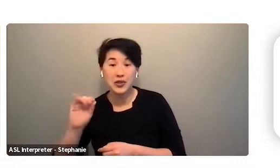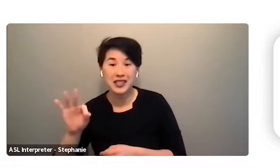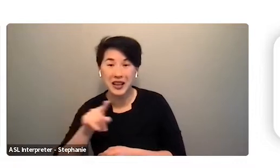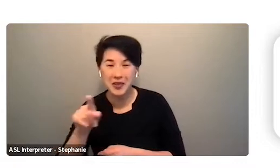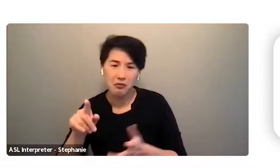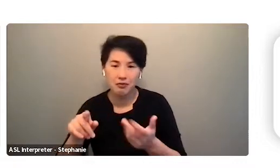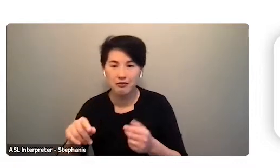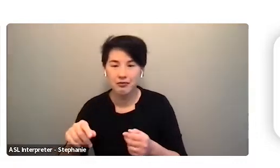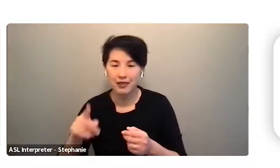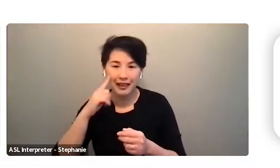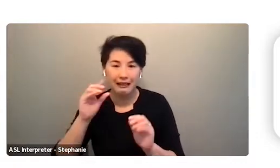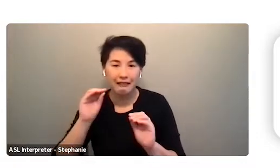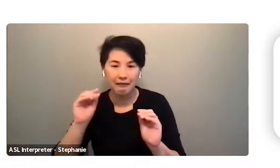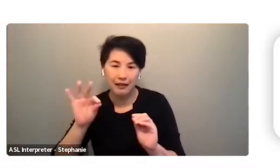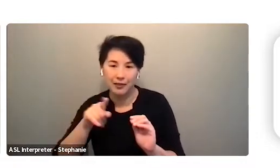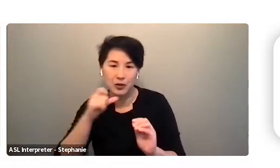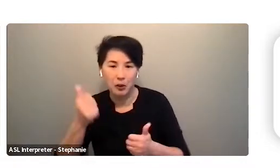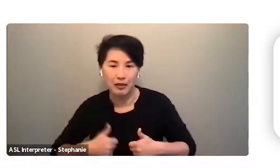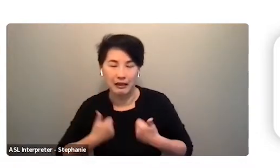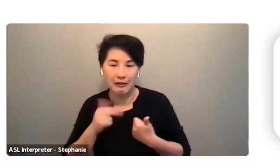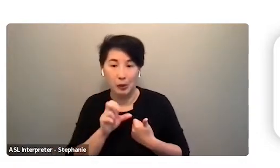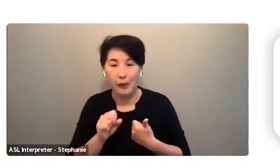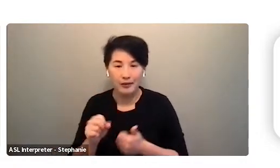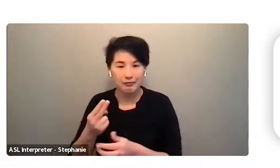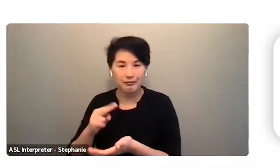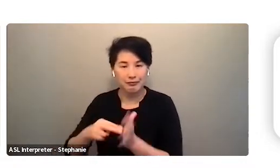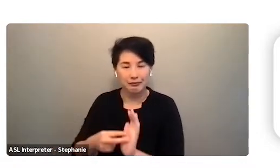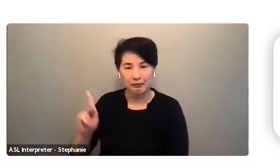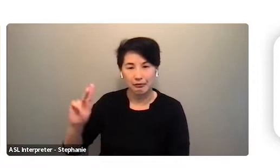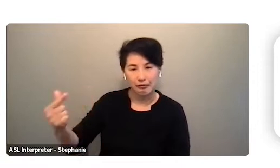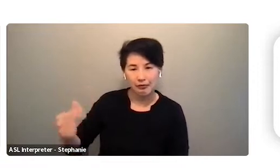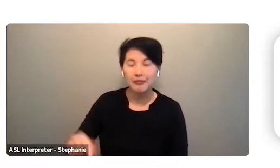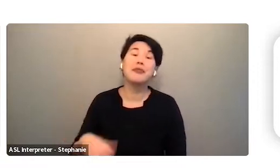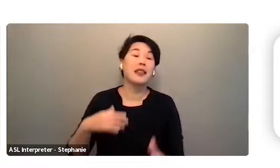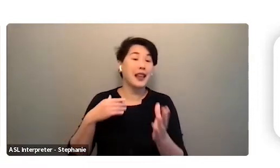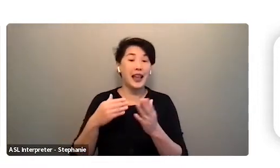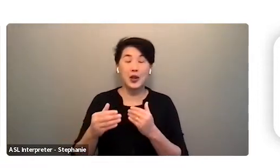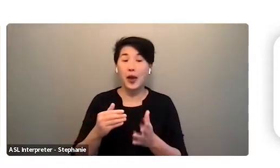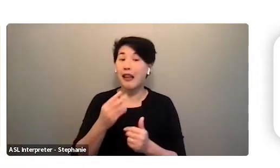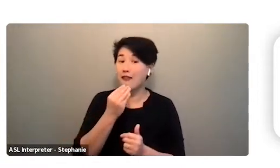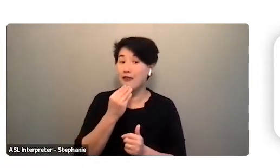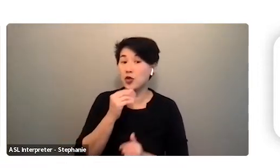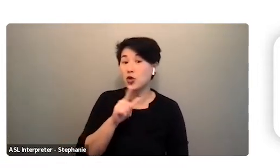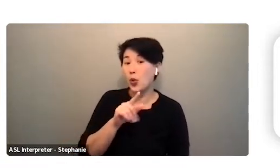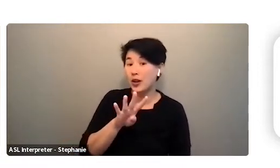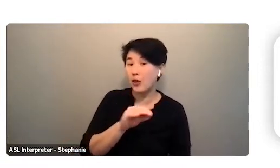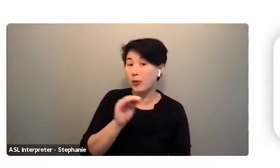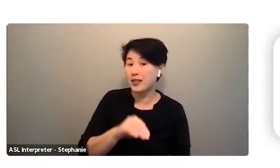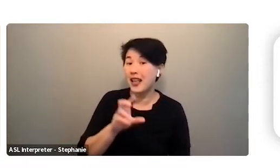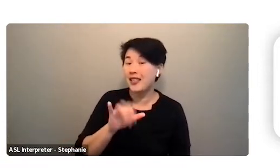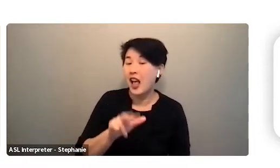everybody outside of the US, basically. And just to even touch on food, 24% is